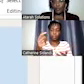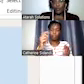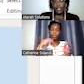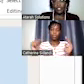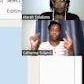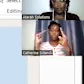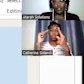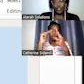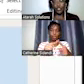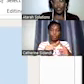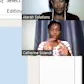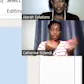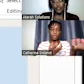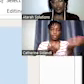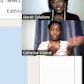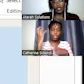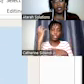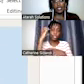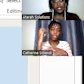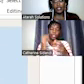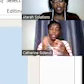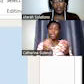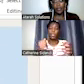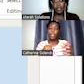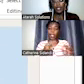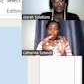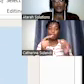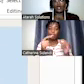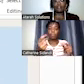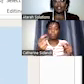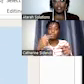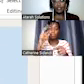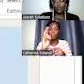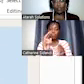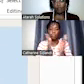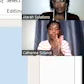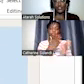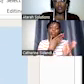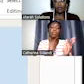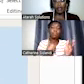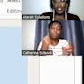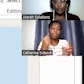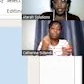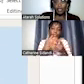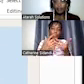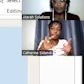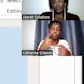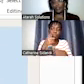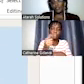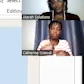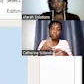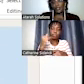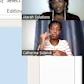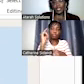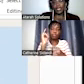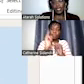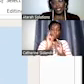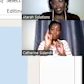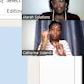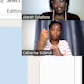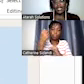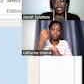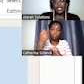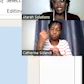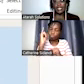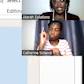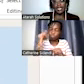for those of you HR professionals who wish to take on CHRP, you have Institute of Pension Management. For those of you who want to take a